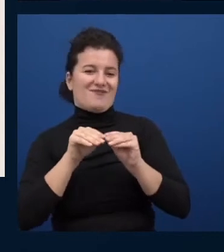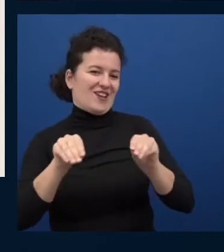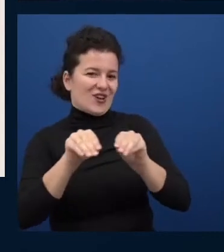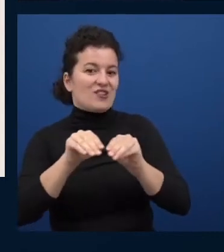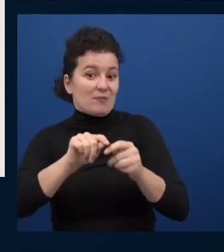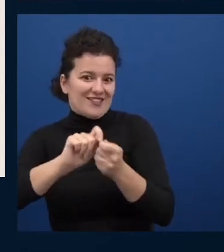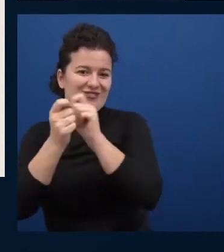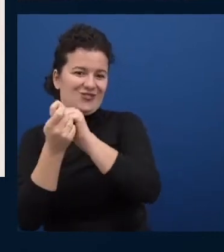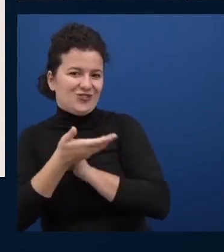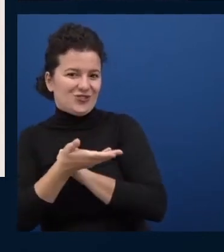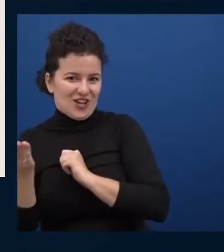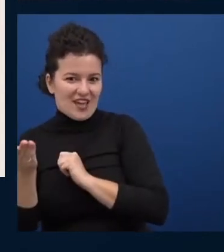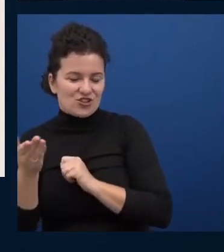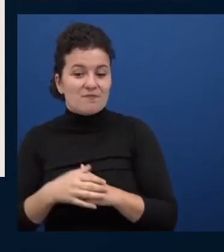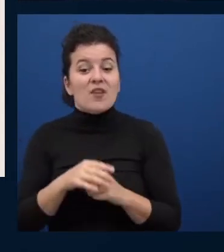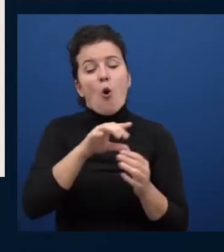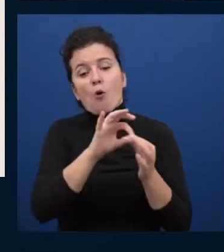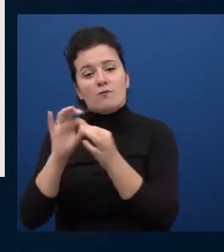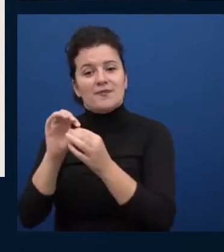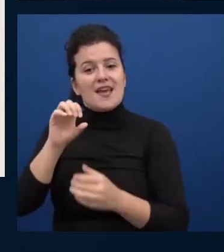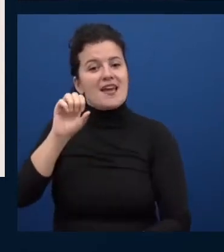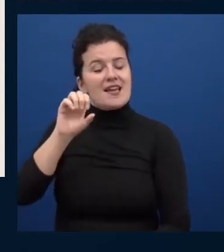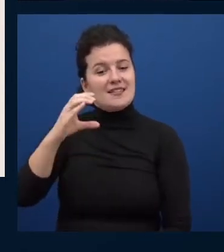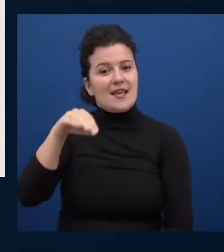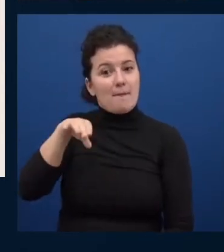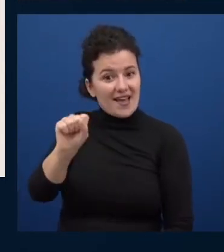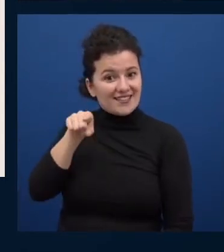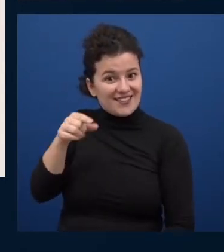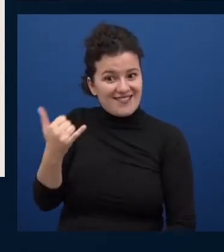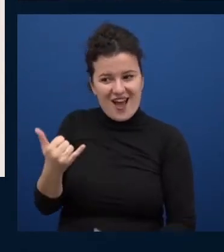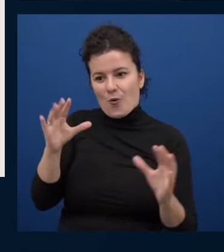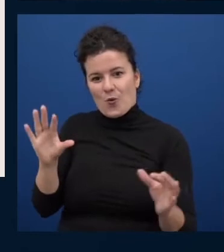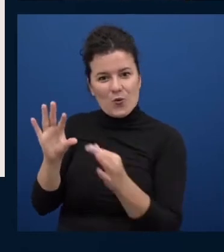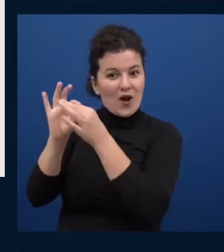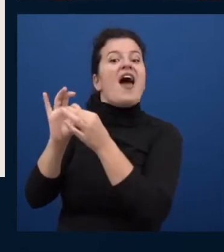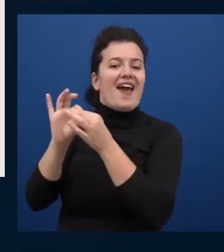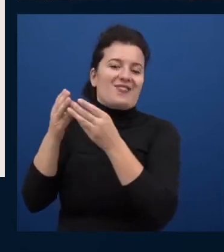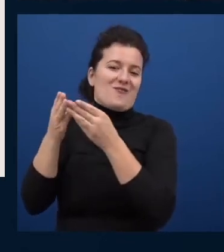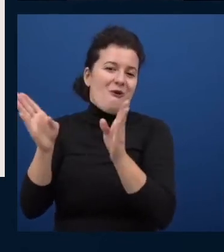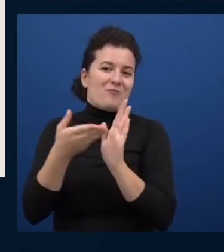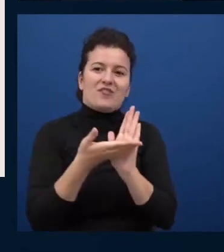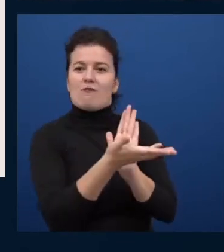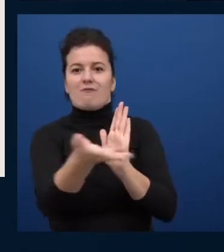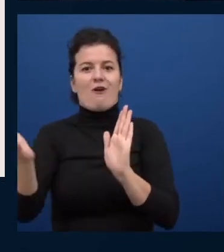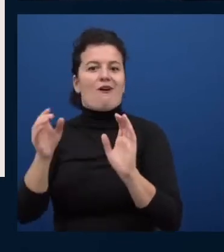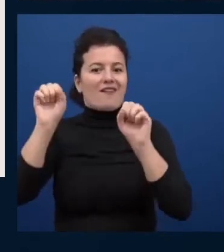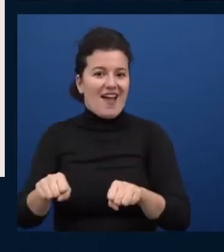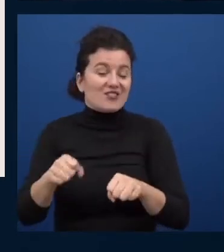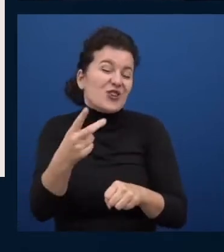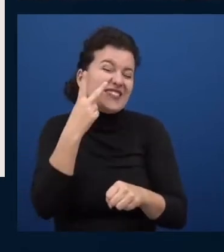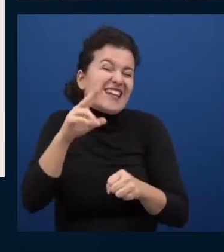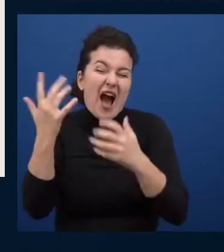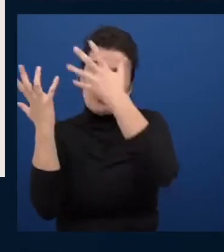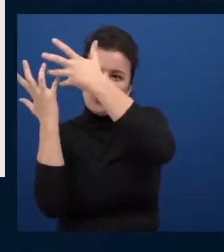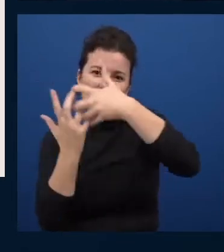back into the CMS, and now it's available for everybody to use. So I think that's a pretty great example of the synergy that we get